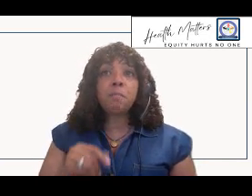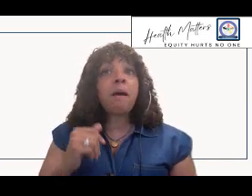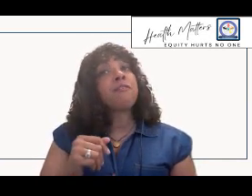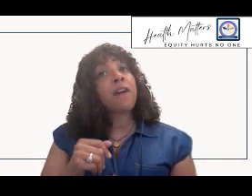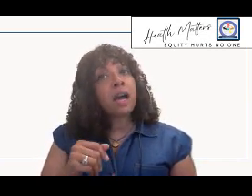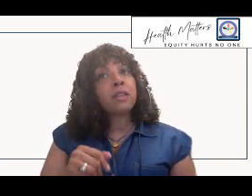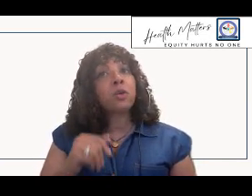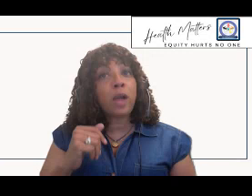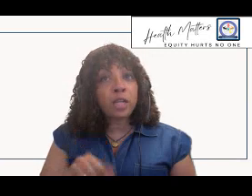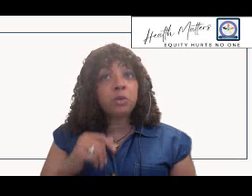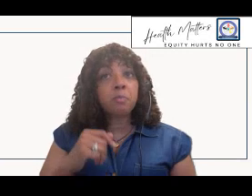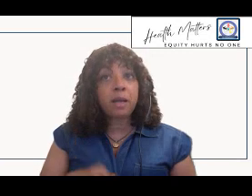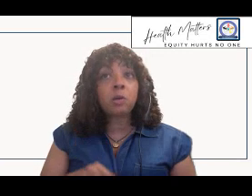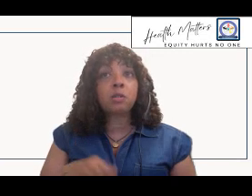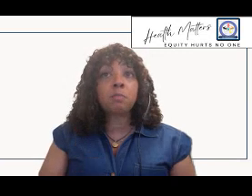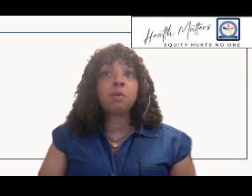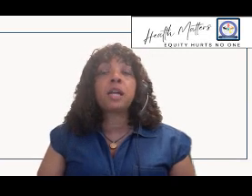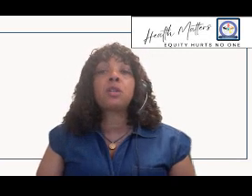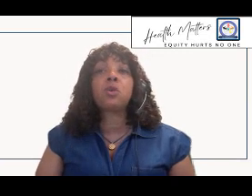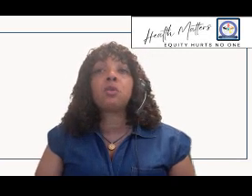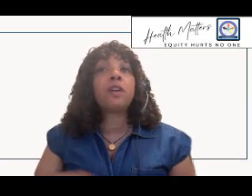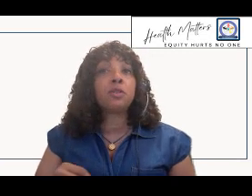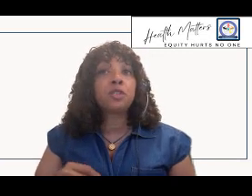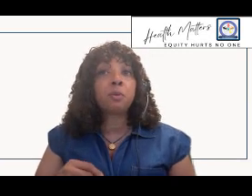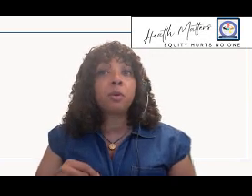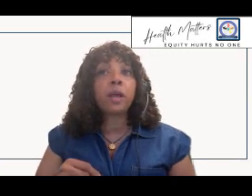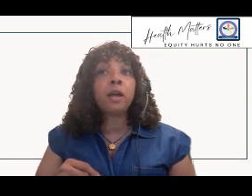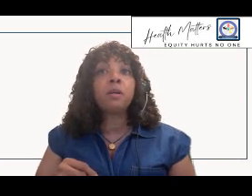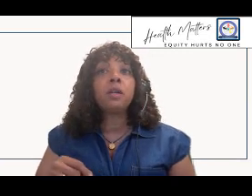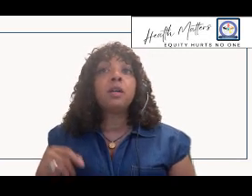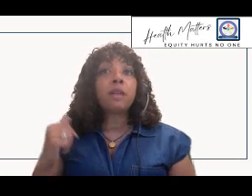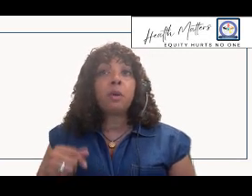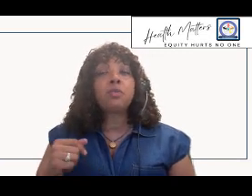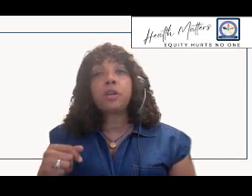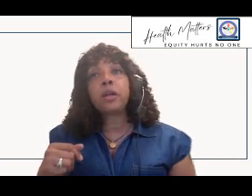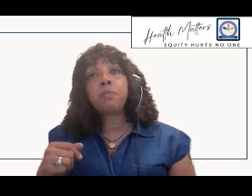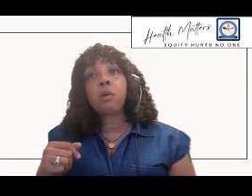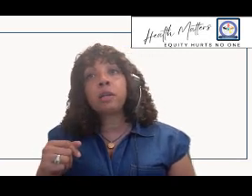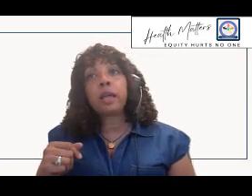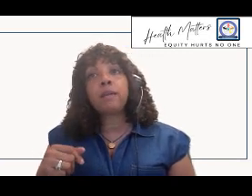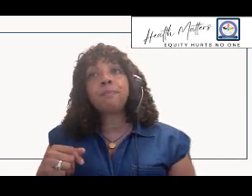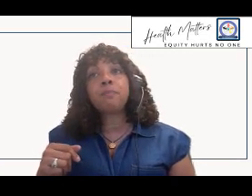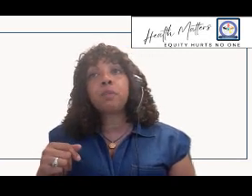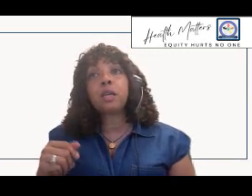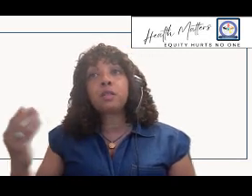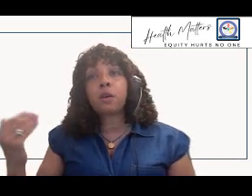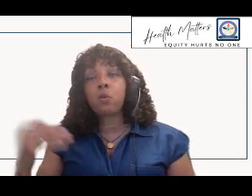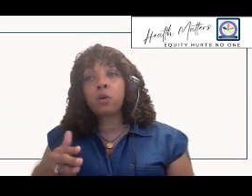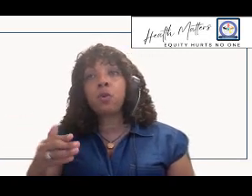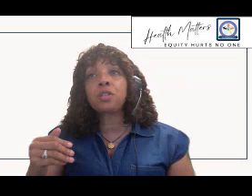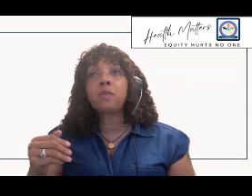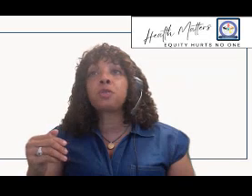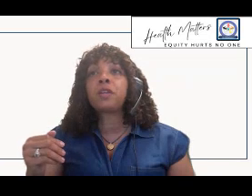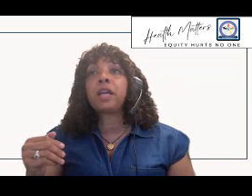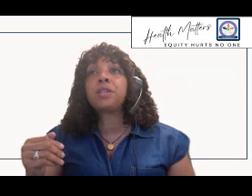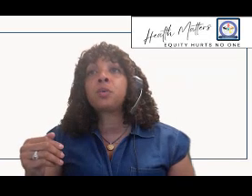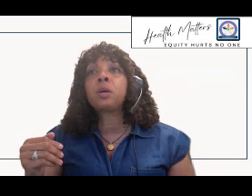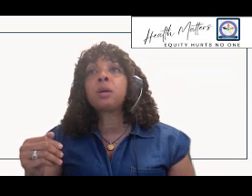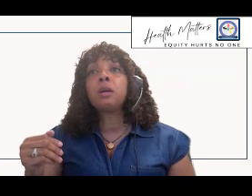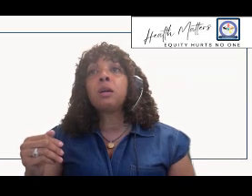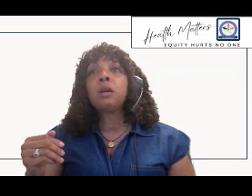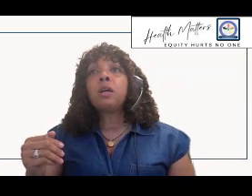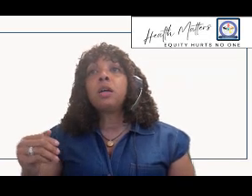262 modified the graduate medical and postdoctoral fellowship program. That was very important again because of our workforce